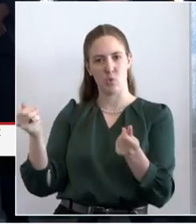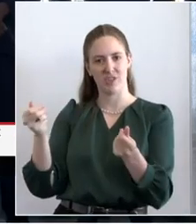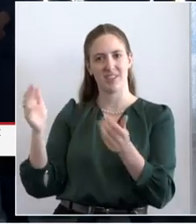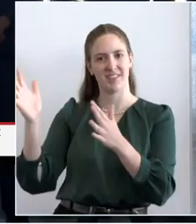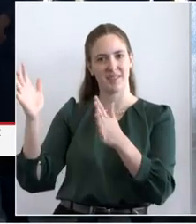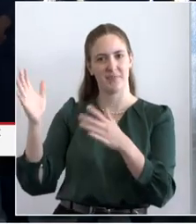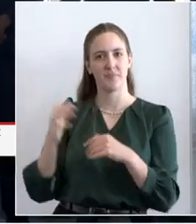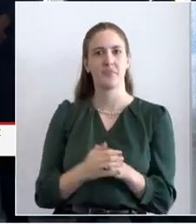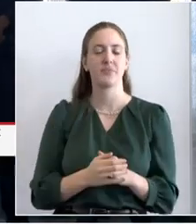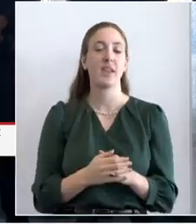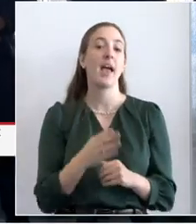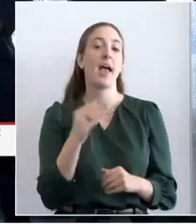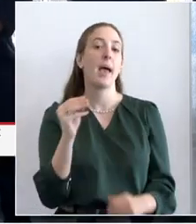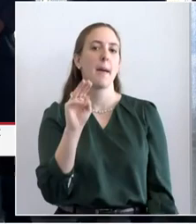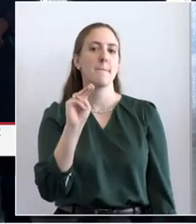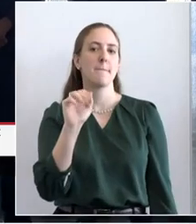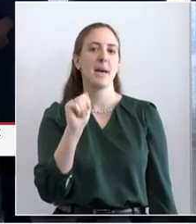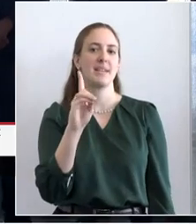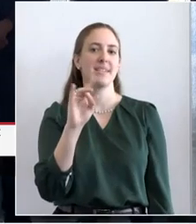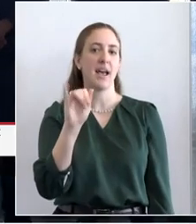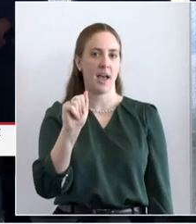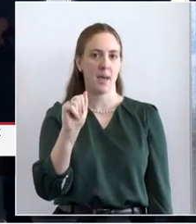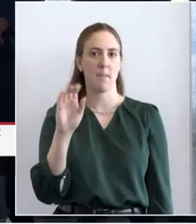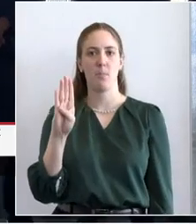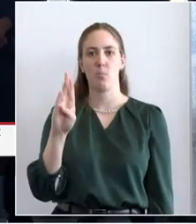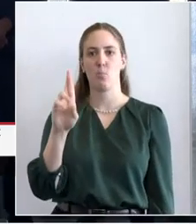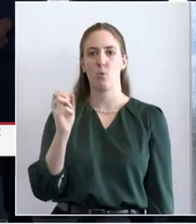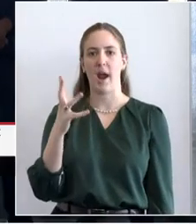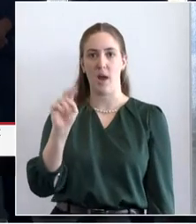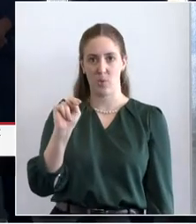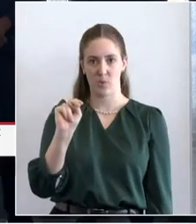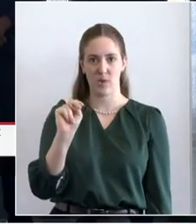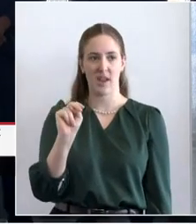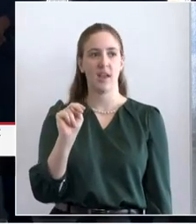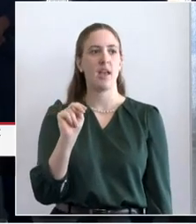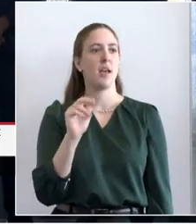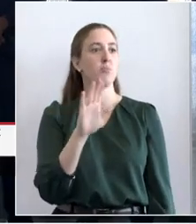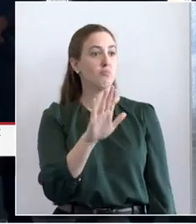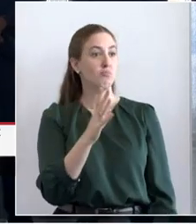Also, Medea Brown. Where's Medea? Medea and Brand Dyer.